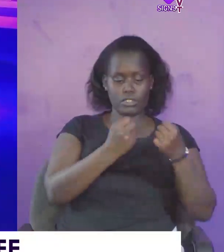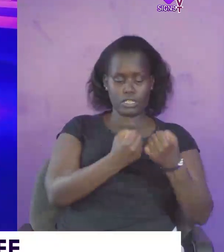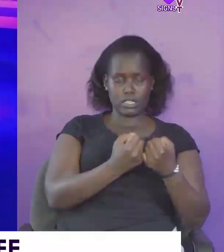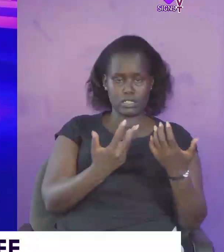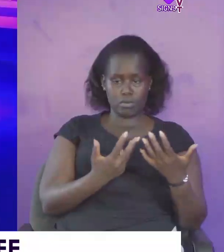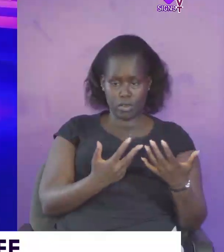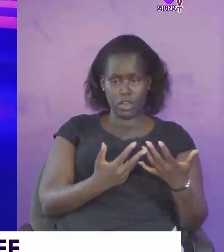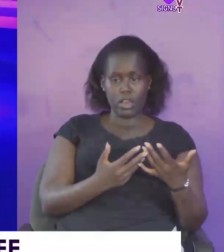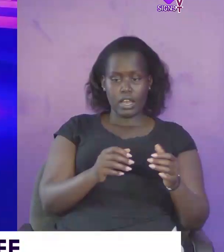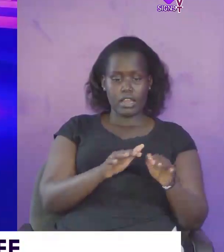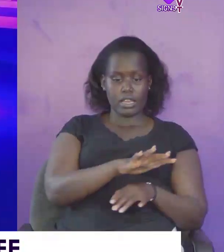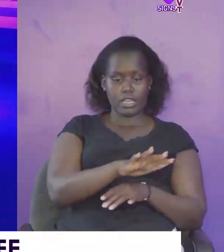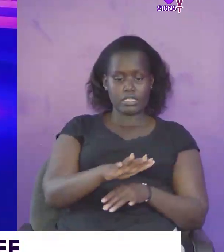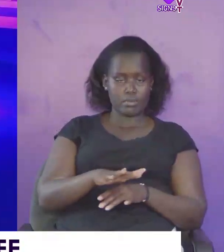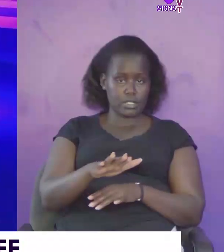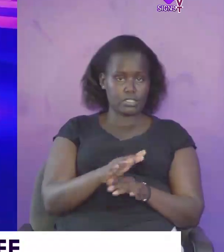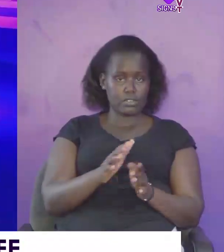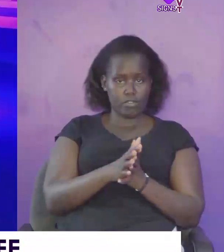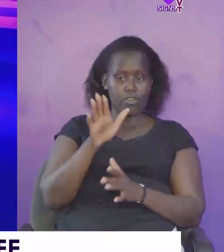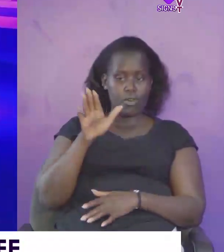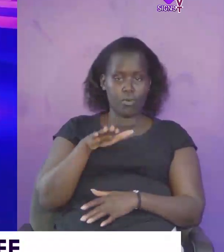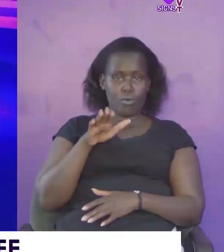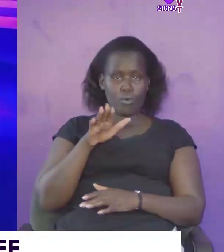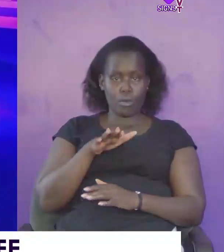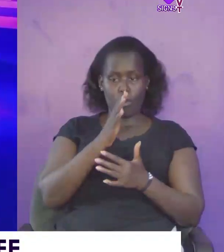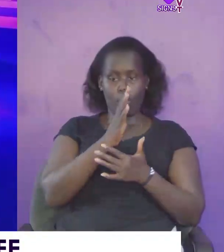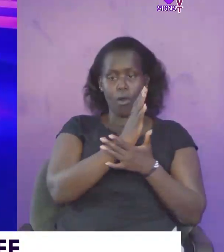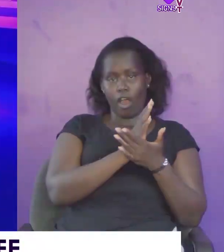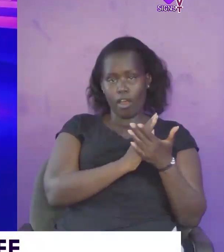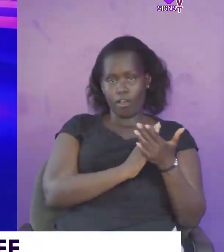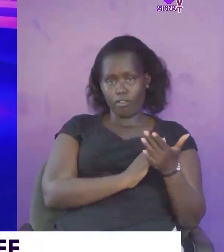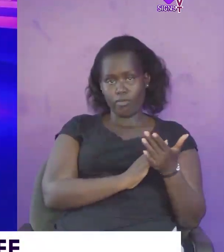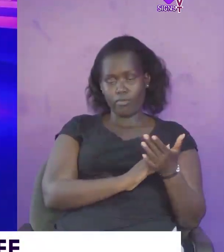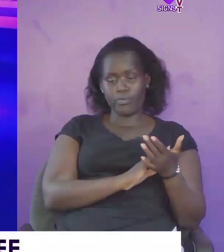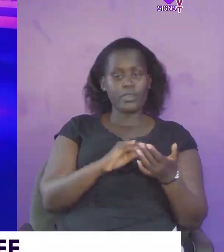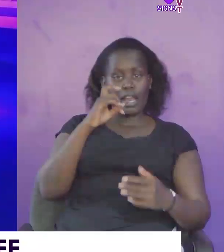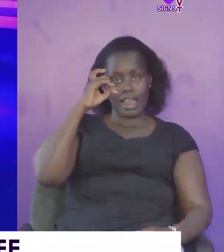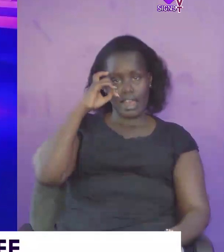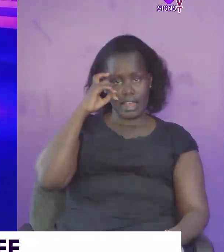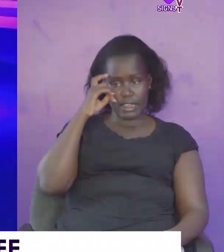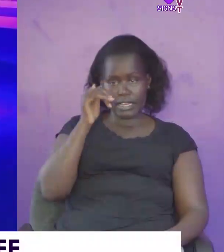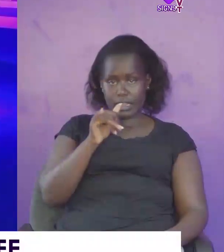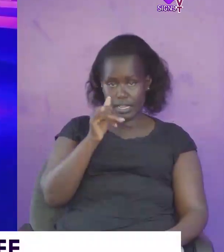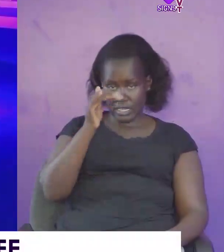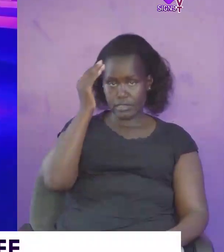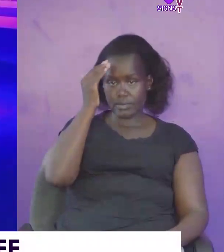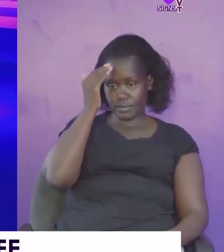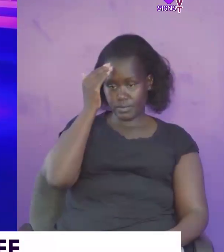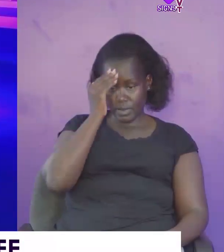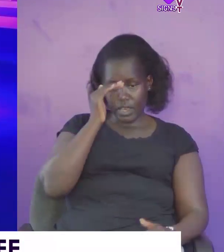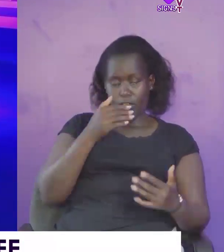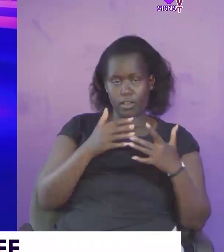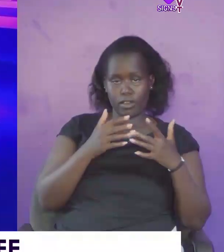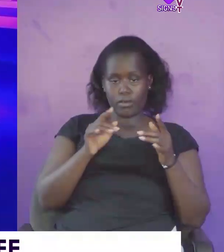within the auspices of the women. Right. And women hold a half of the sky for us. So I think just that realization and the